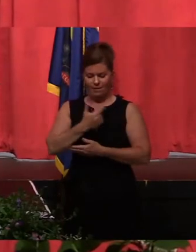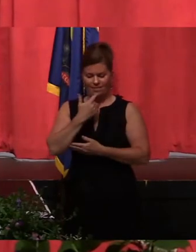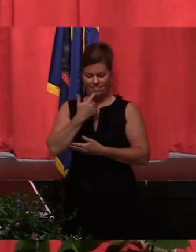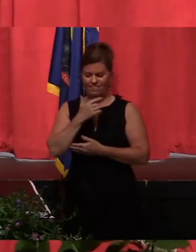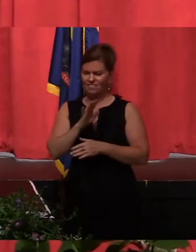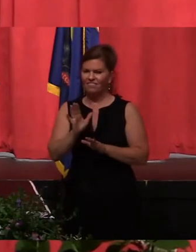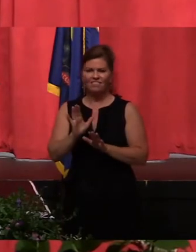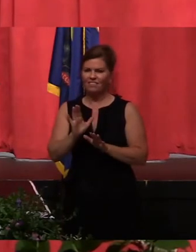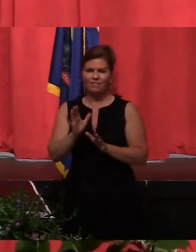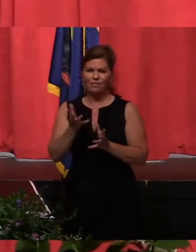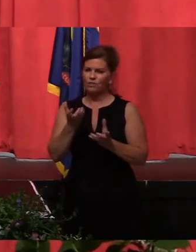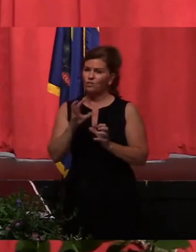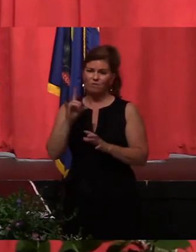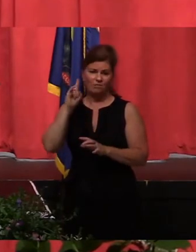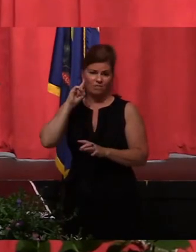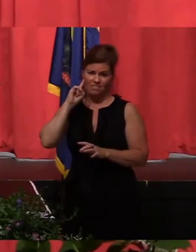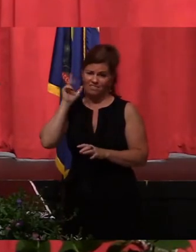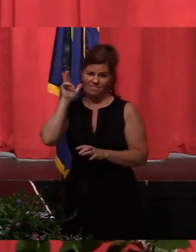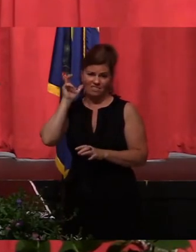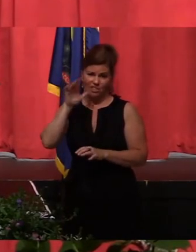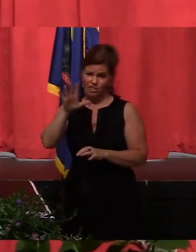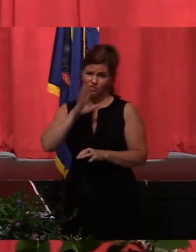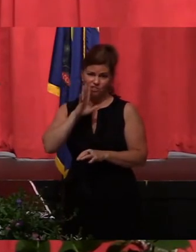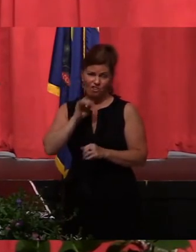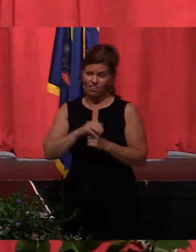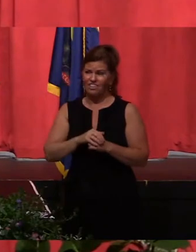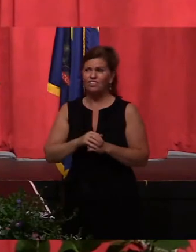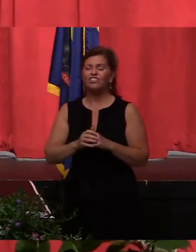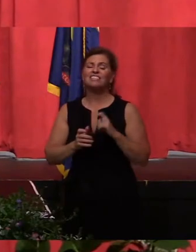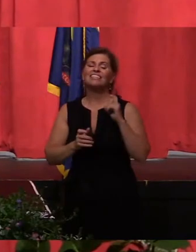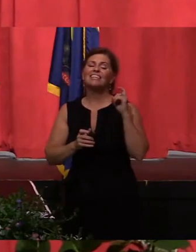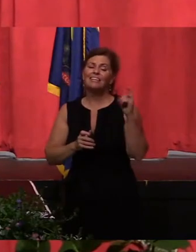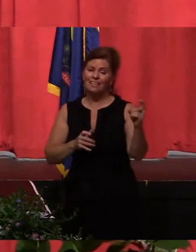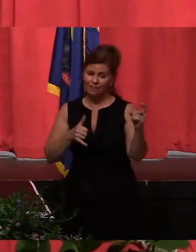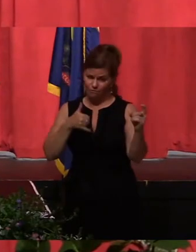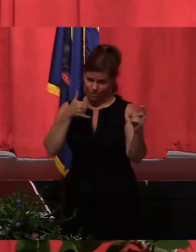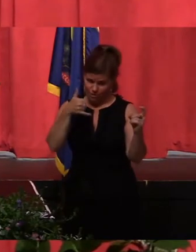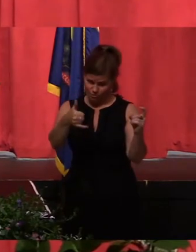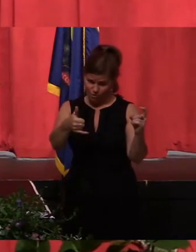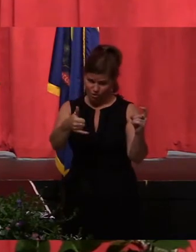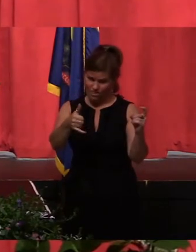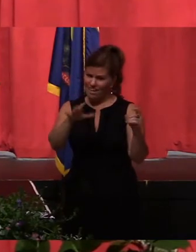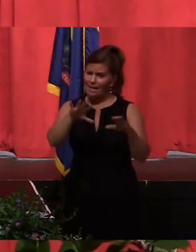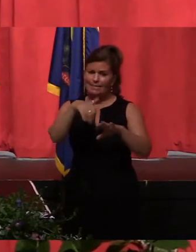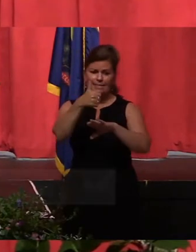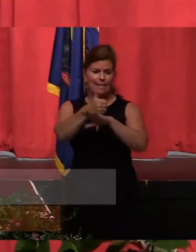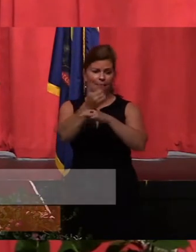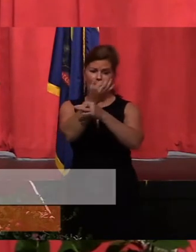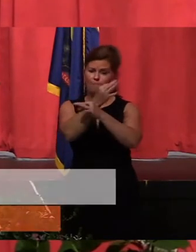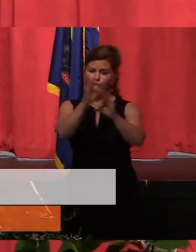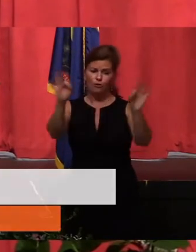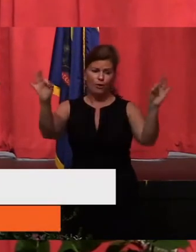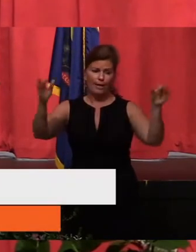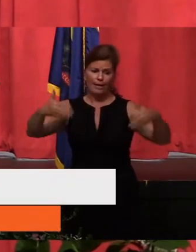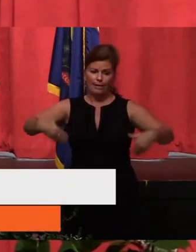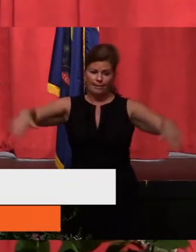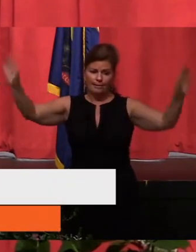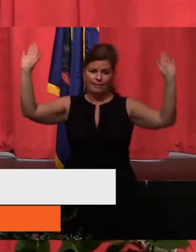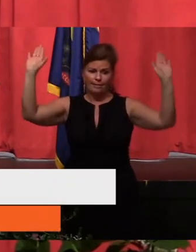hear you talk, Papa. Just give out the award and set them free."